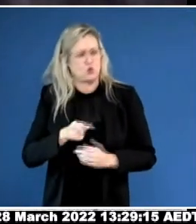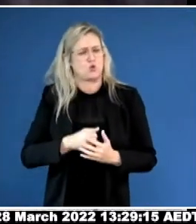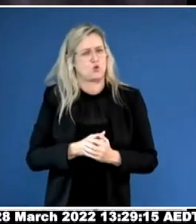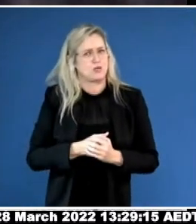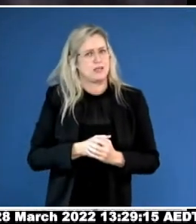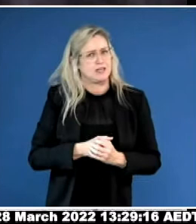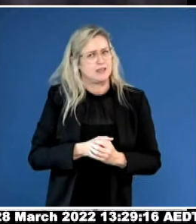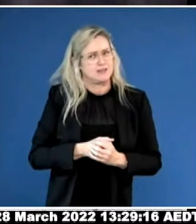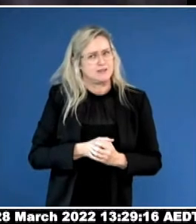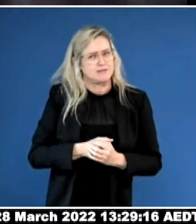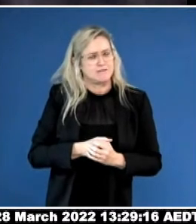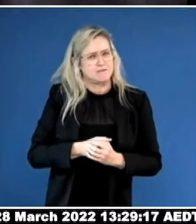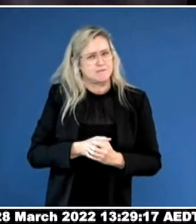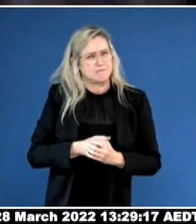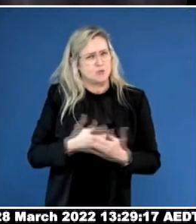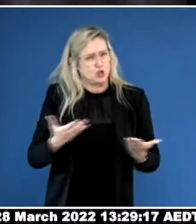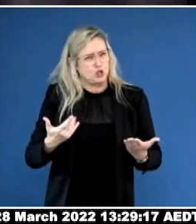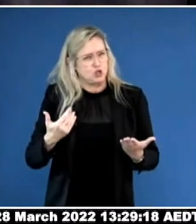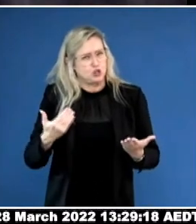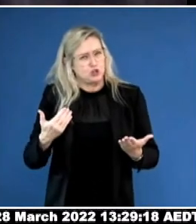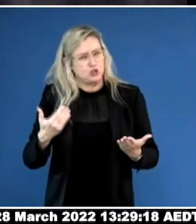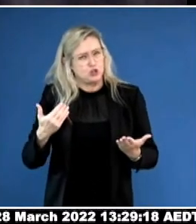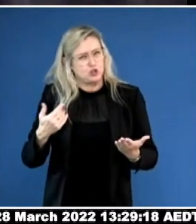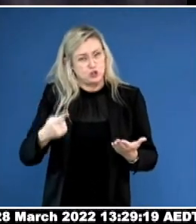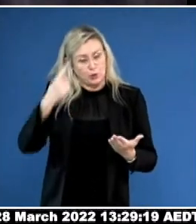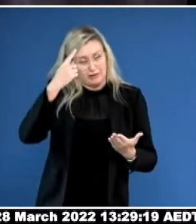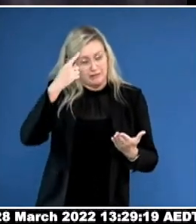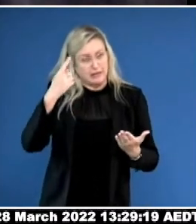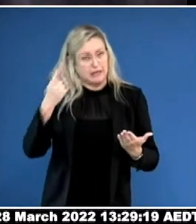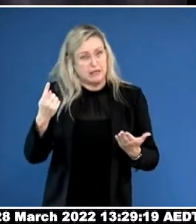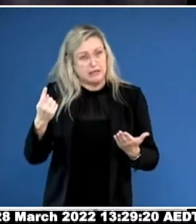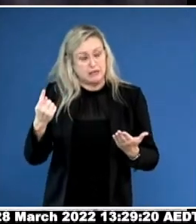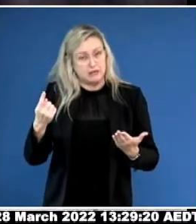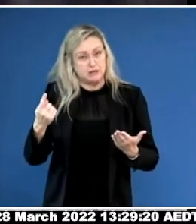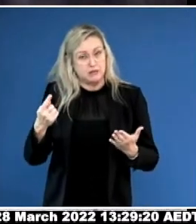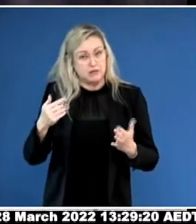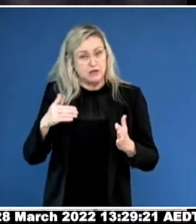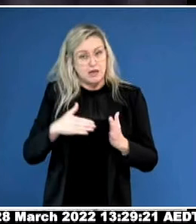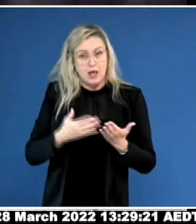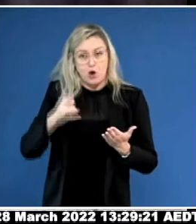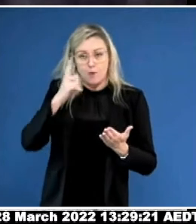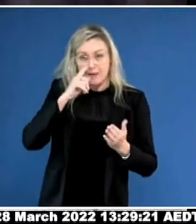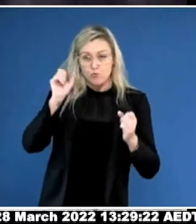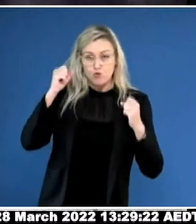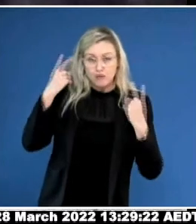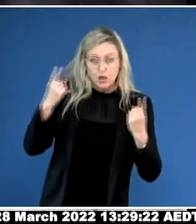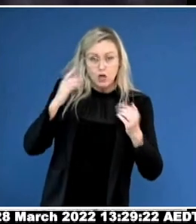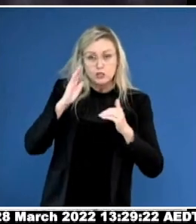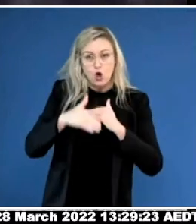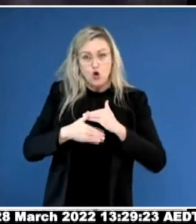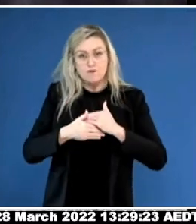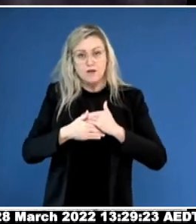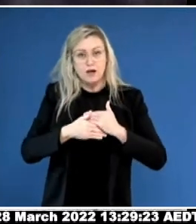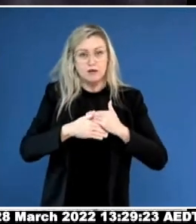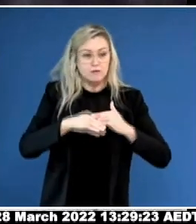have we crossed a threshold? Is there enough people who now know about these intersectionalities? Are there enough